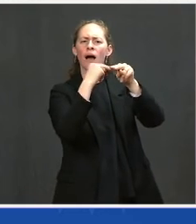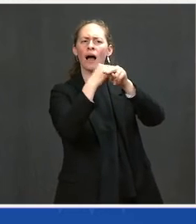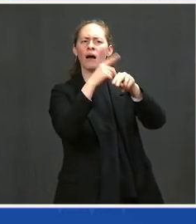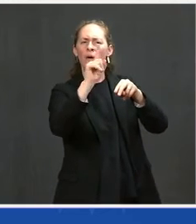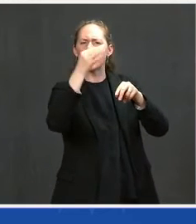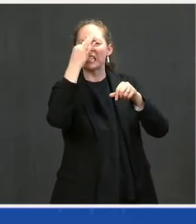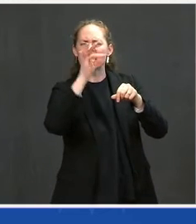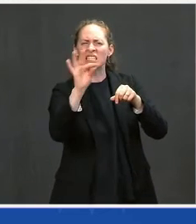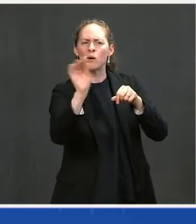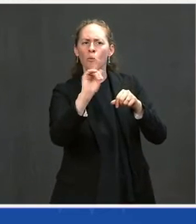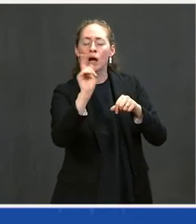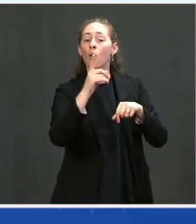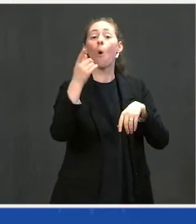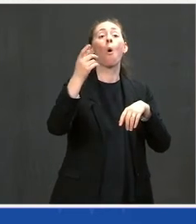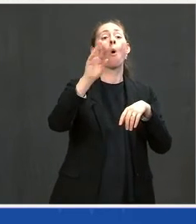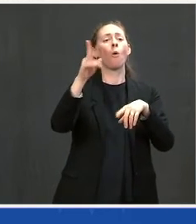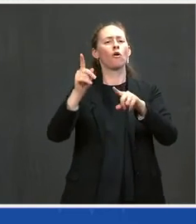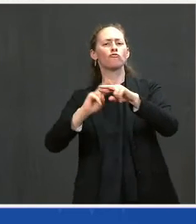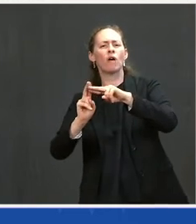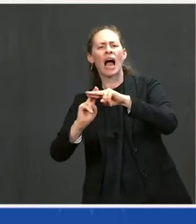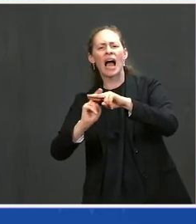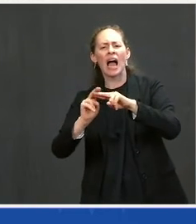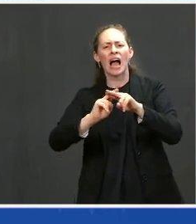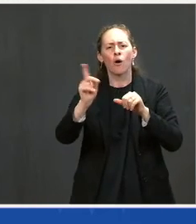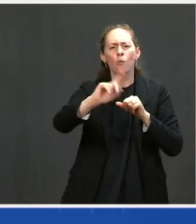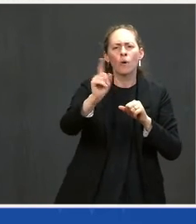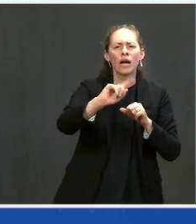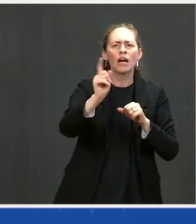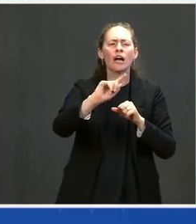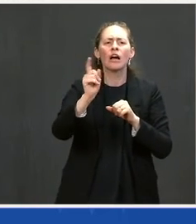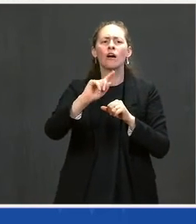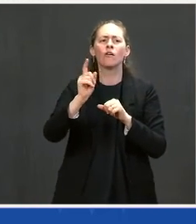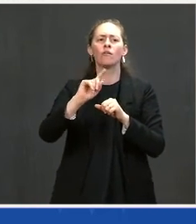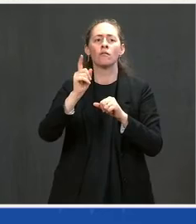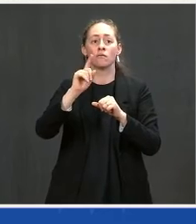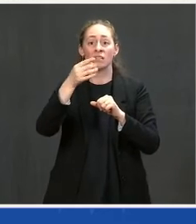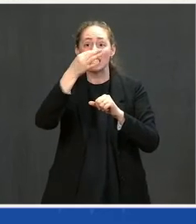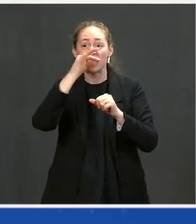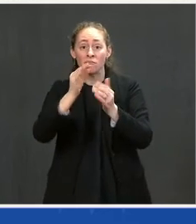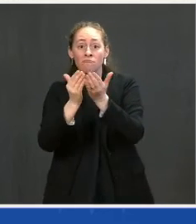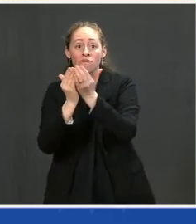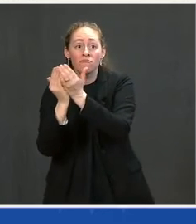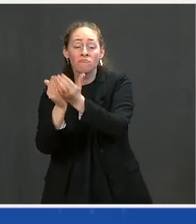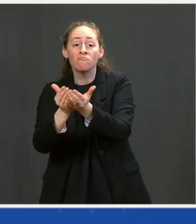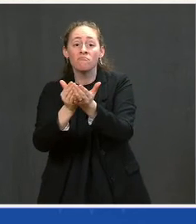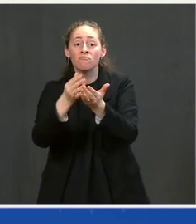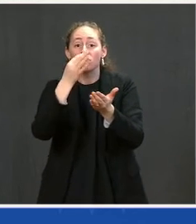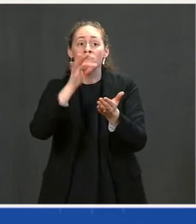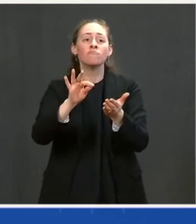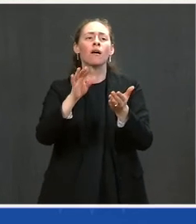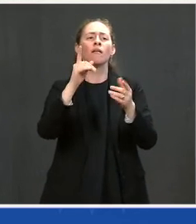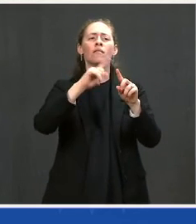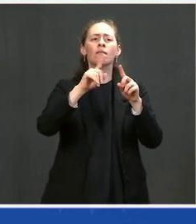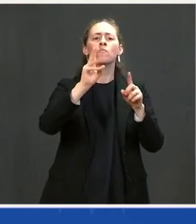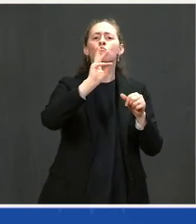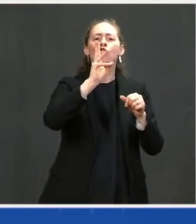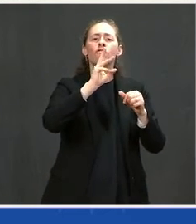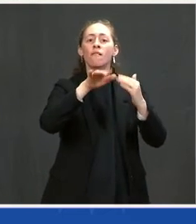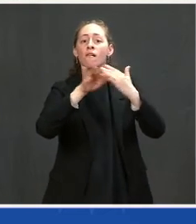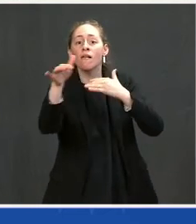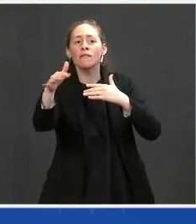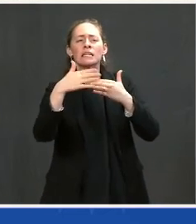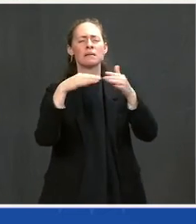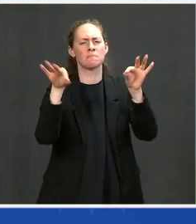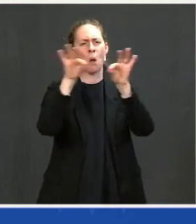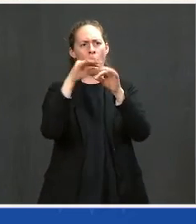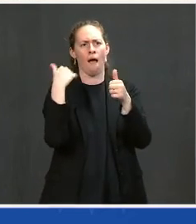rail? Is the water available? Is enough water available for me to conduct my business? All